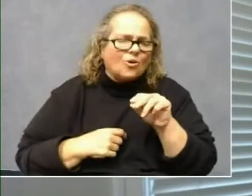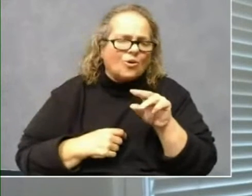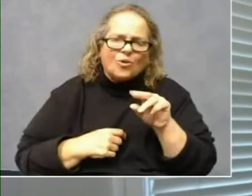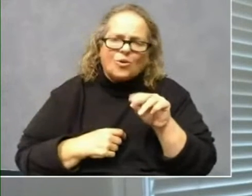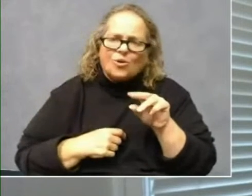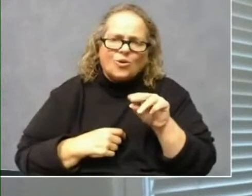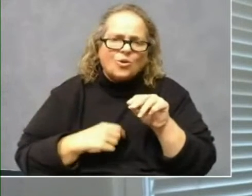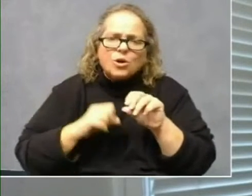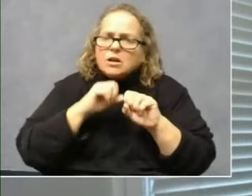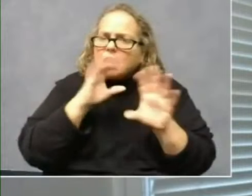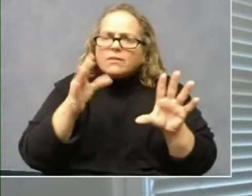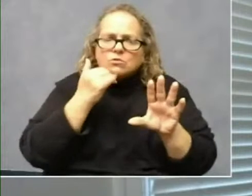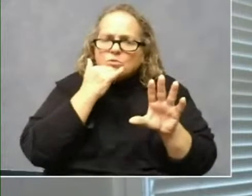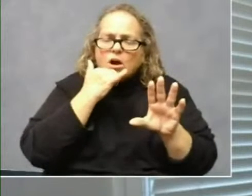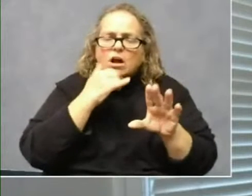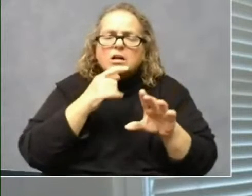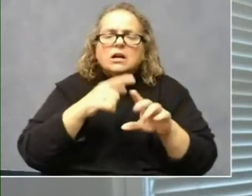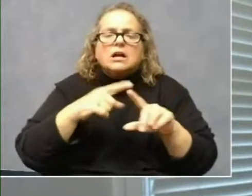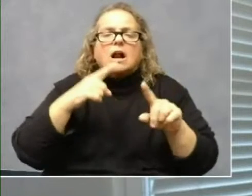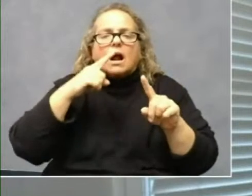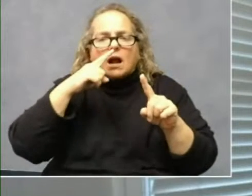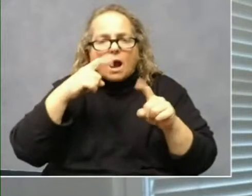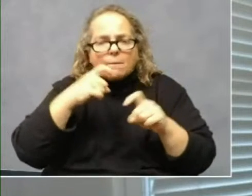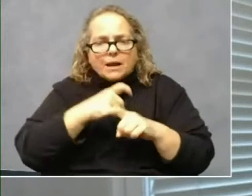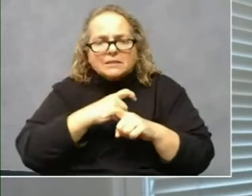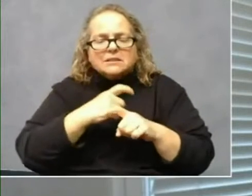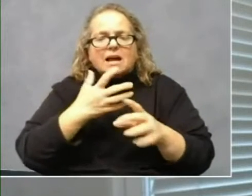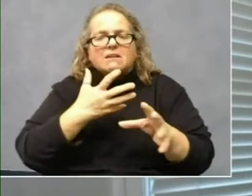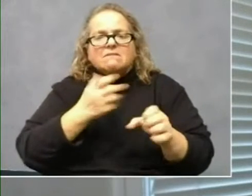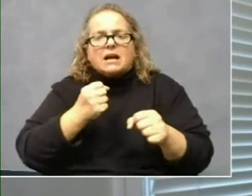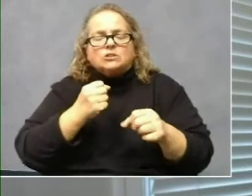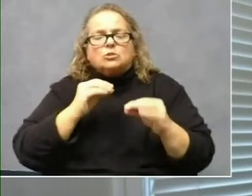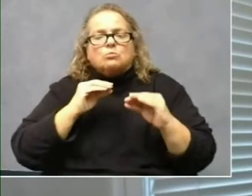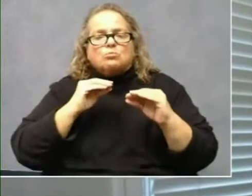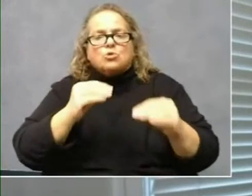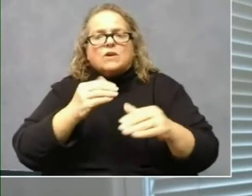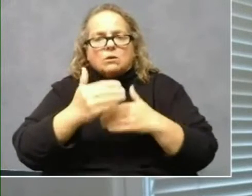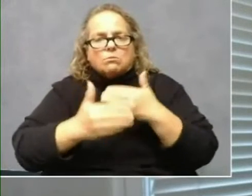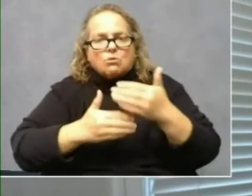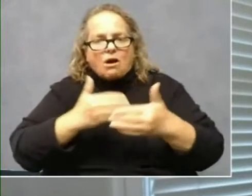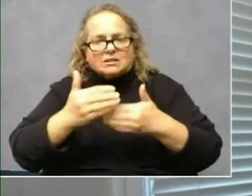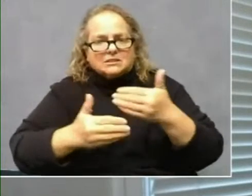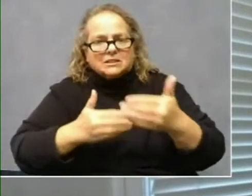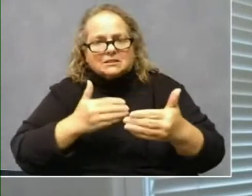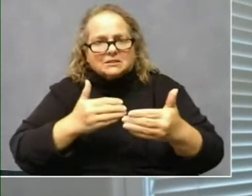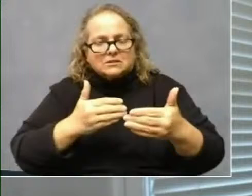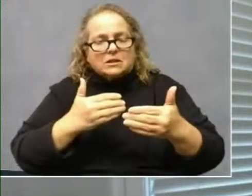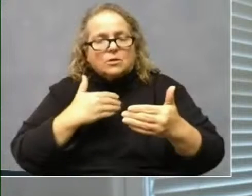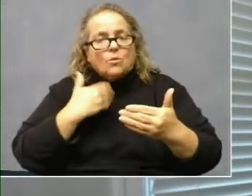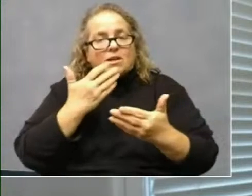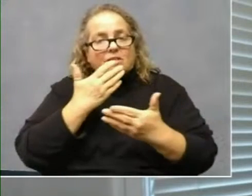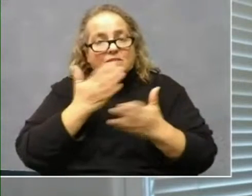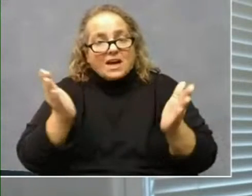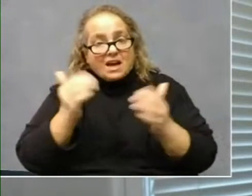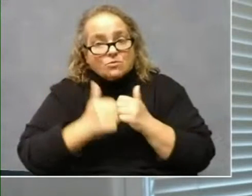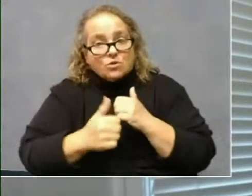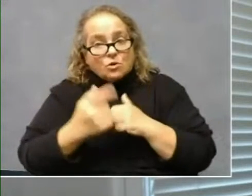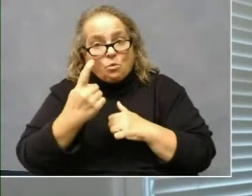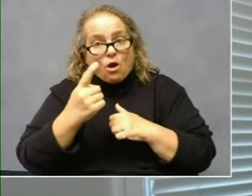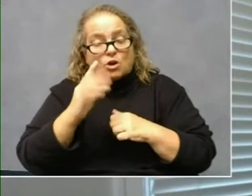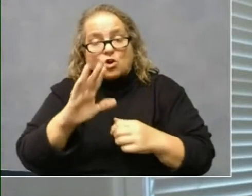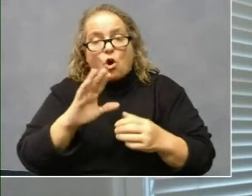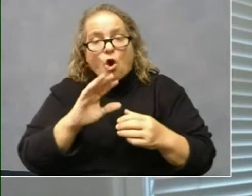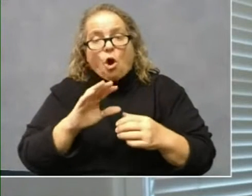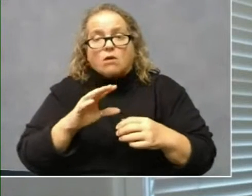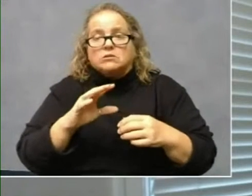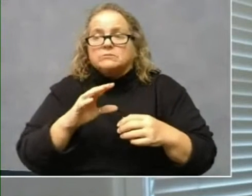fast-moving process. And I want to thank everyone for their active collaboration, their active partnership, and ask everyone please to be a